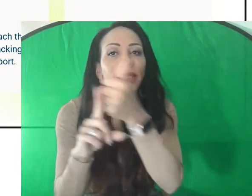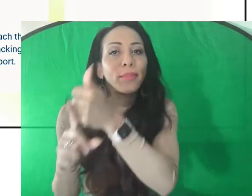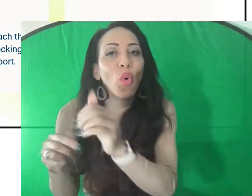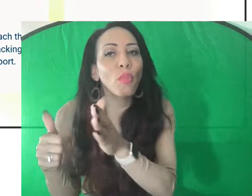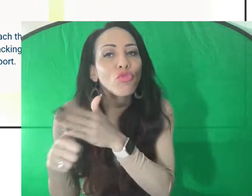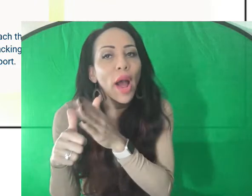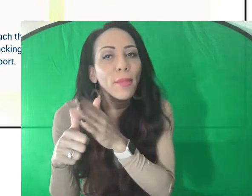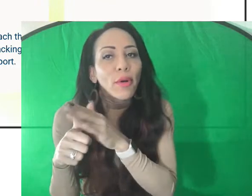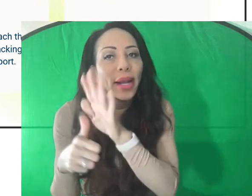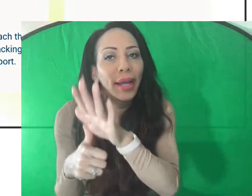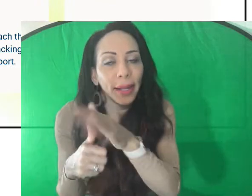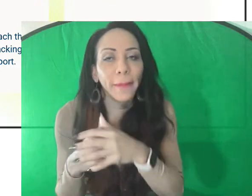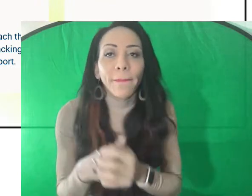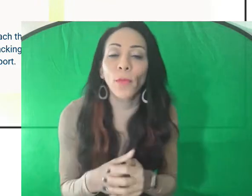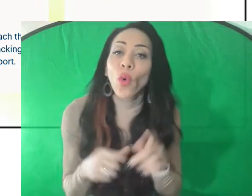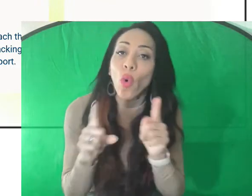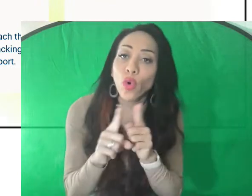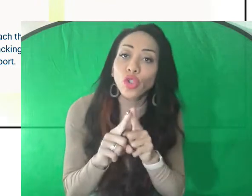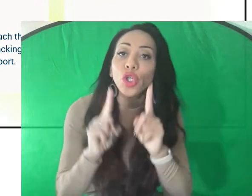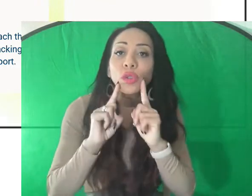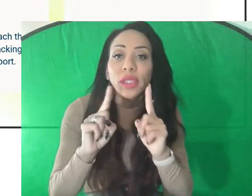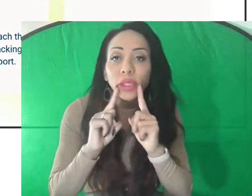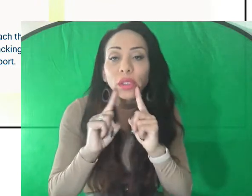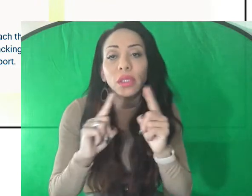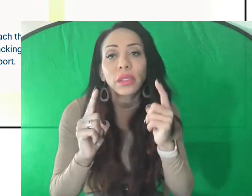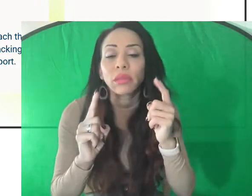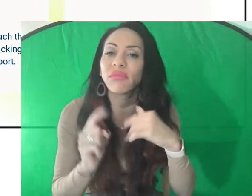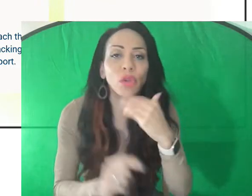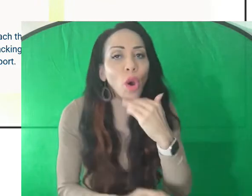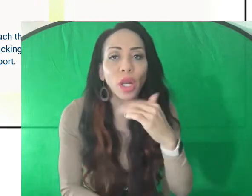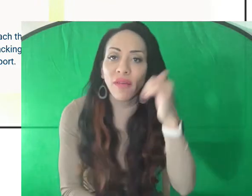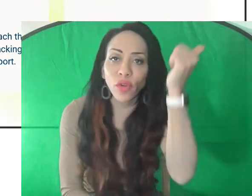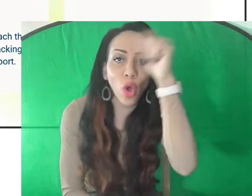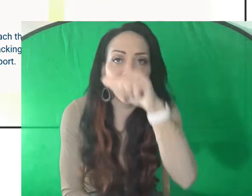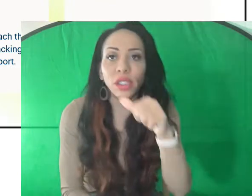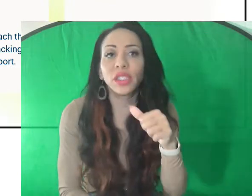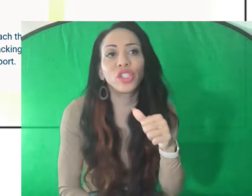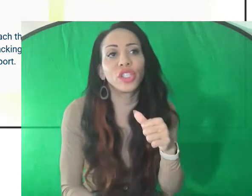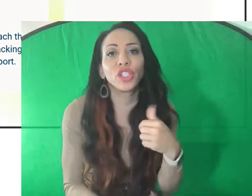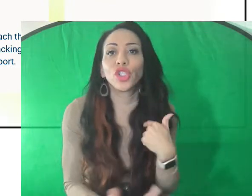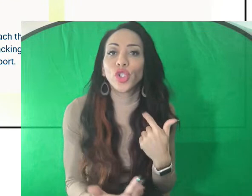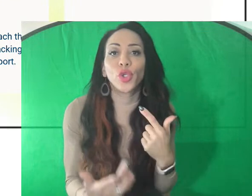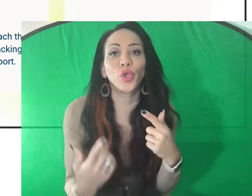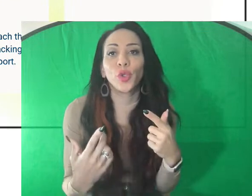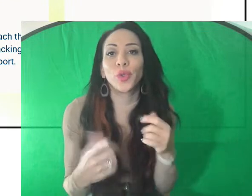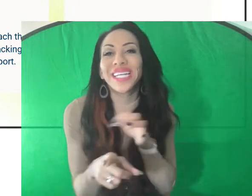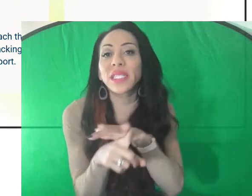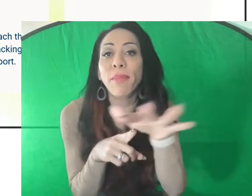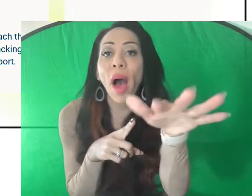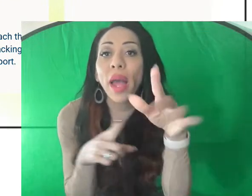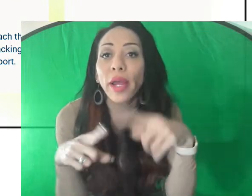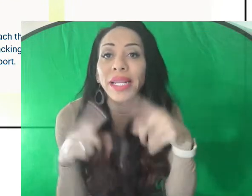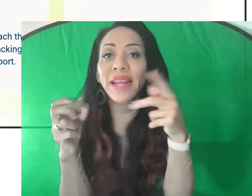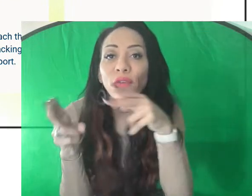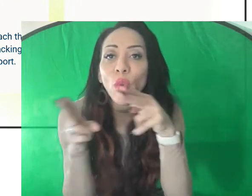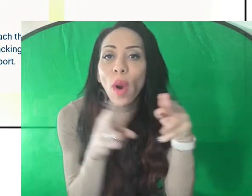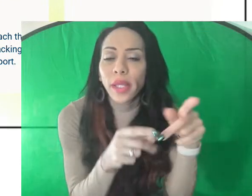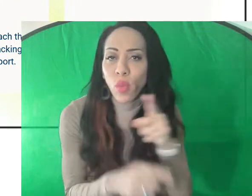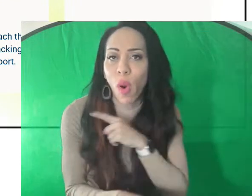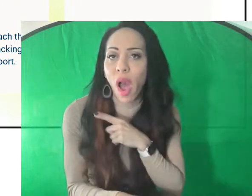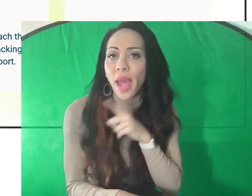lack knowledge just in the different ways to inspire the students into it, because they're used to doing things in a certain